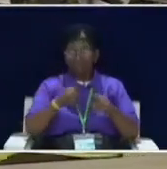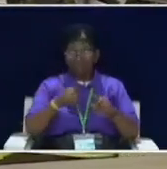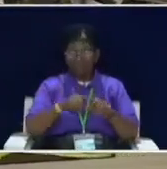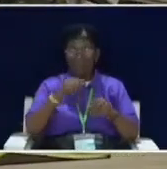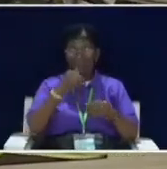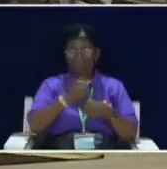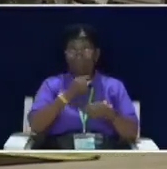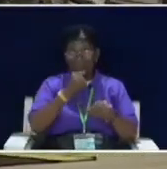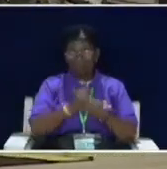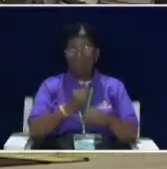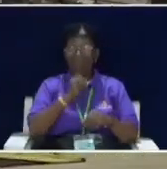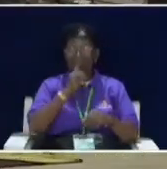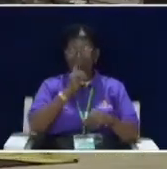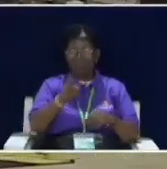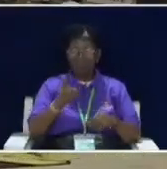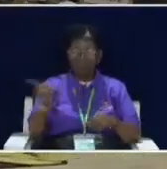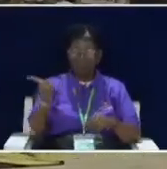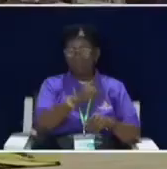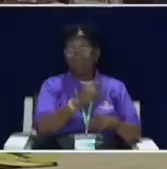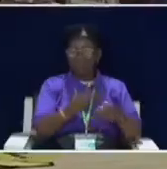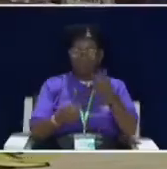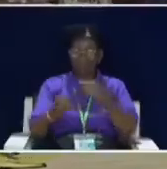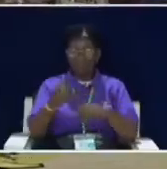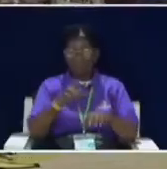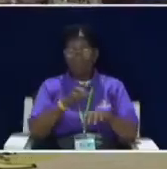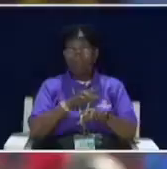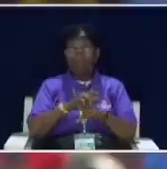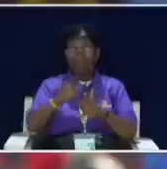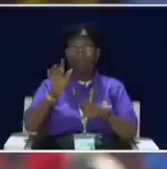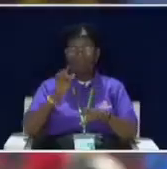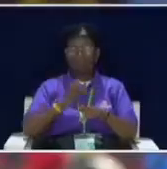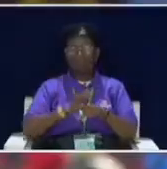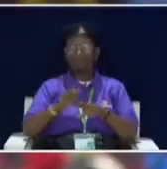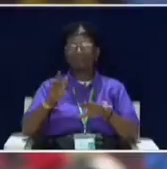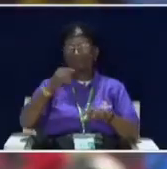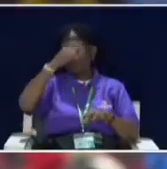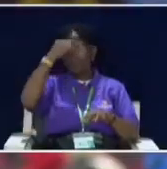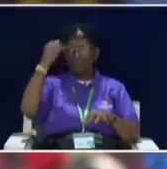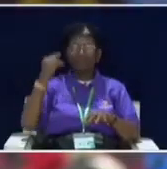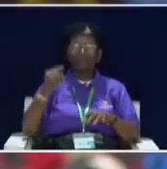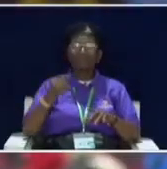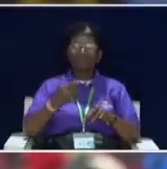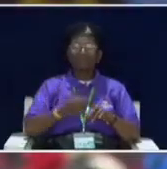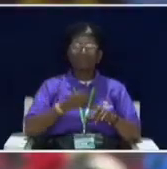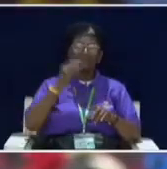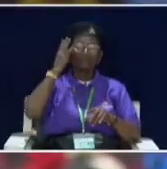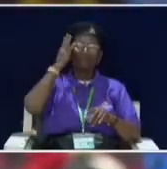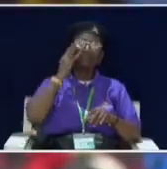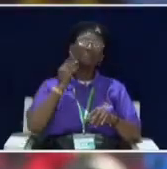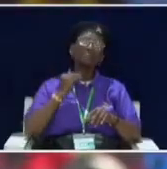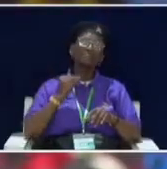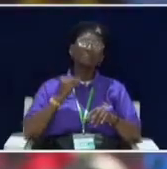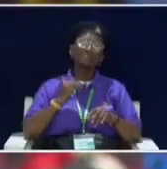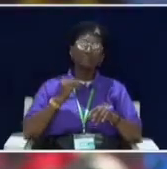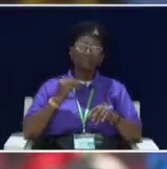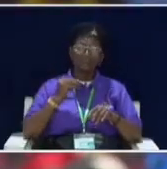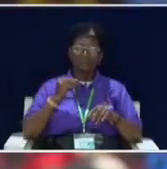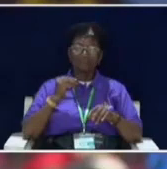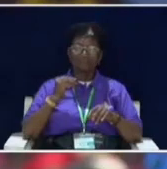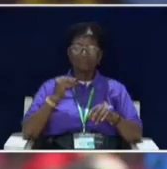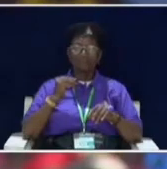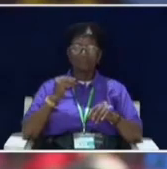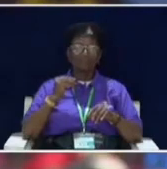that you come early. Because from experience,